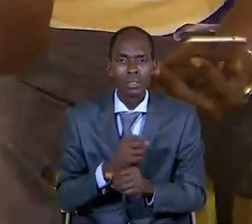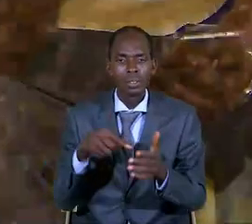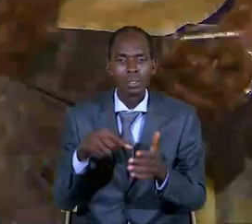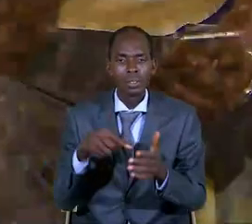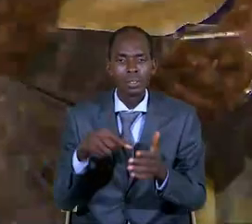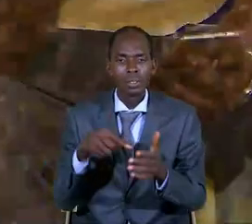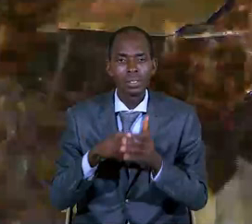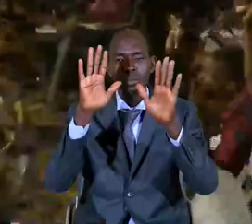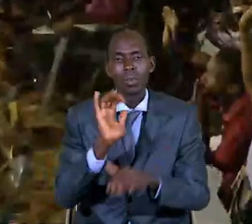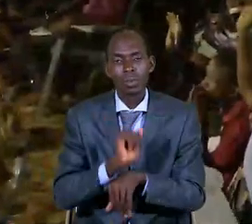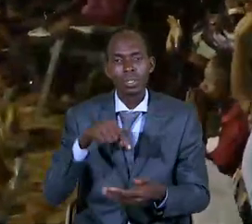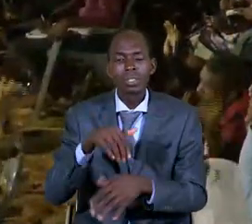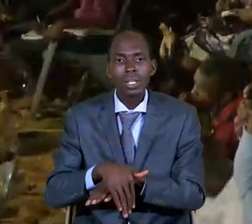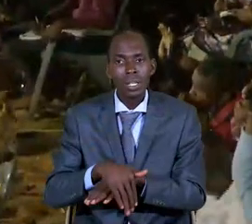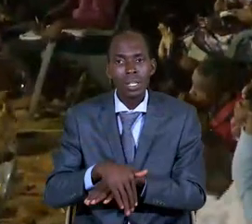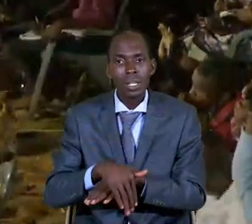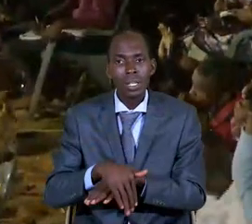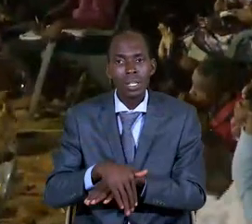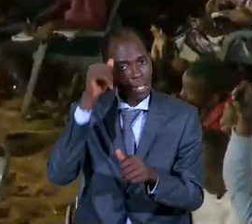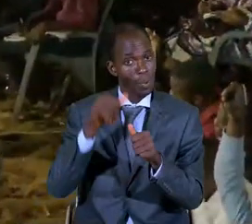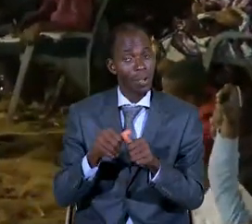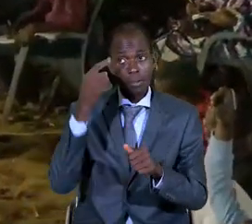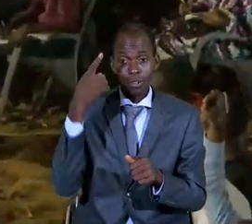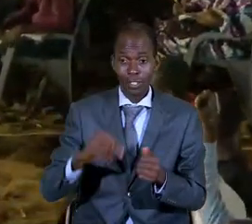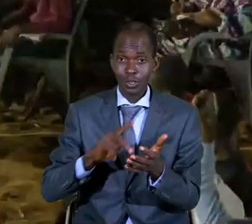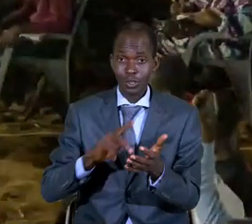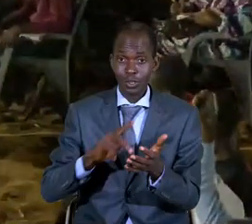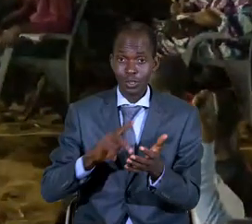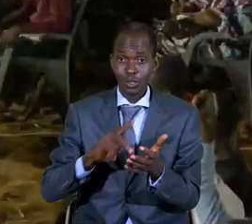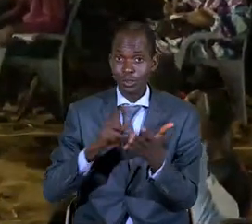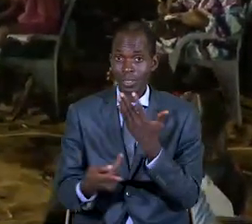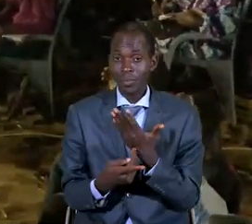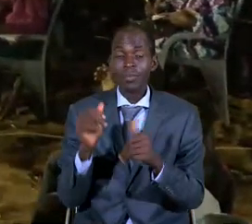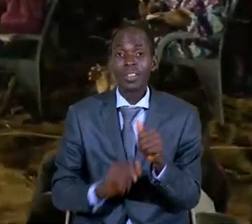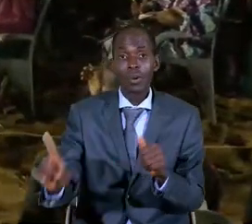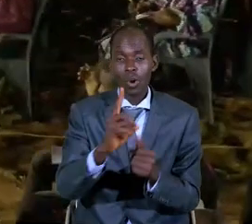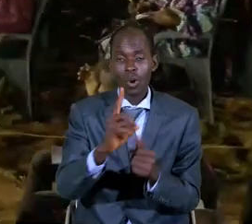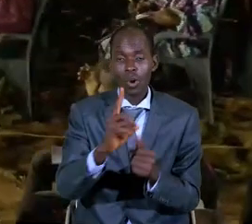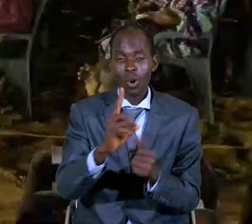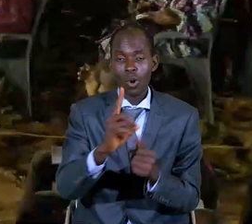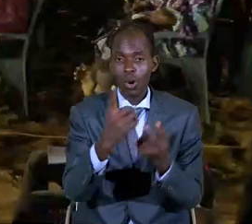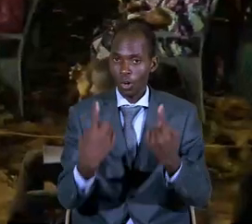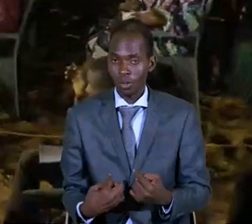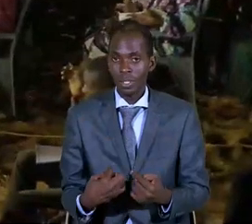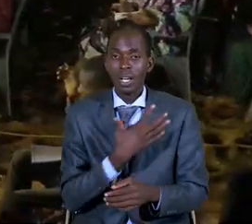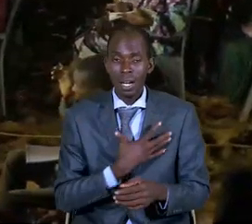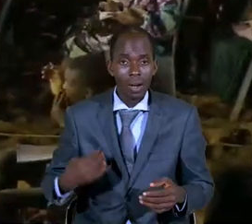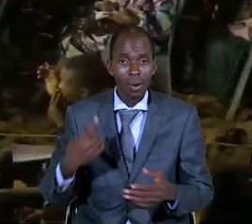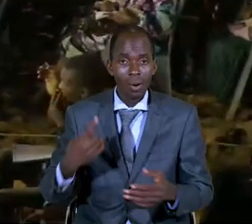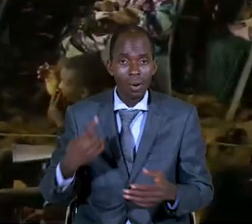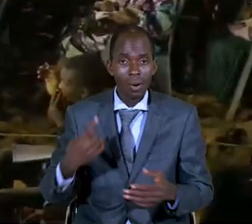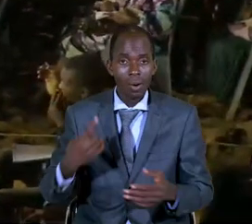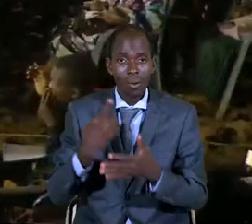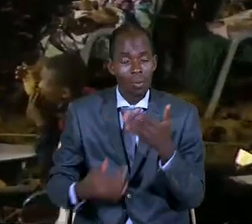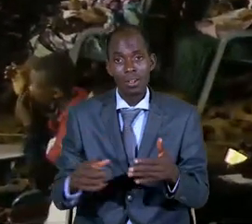partakers tonight? Remember, on a crusade field, everybody comes. And then, whatever your